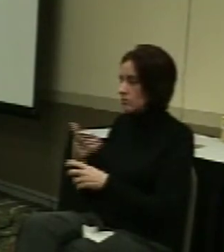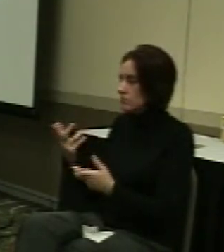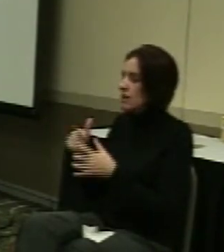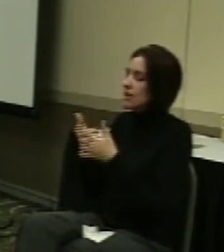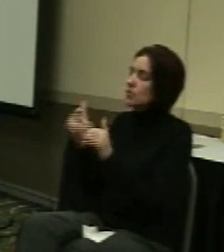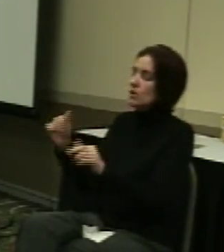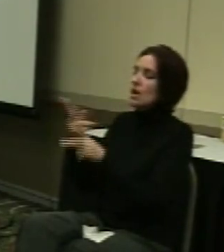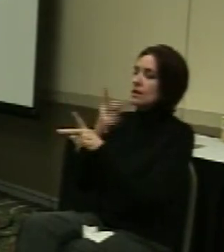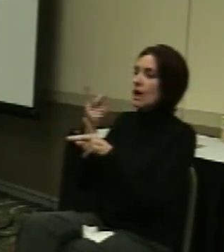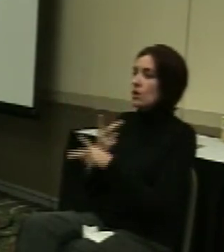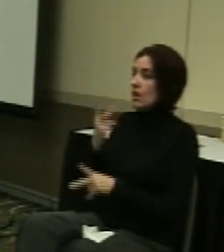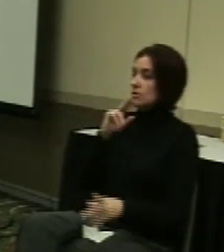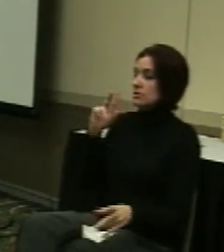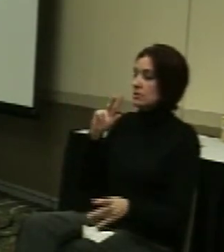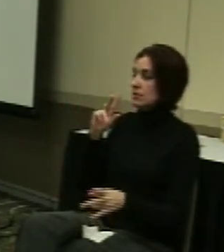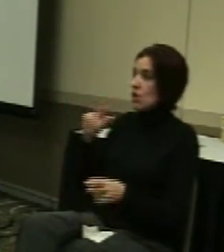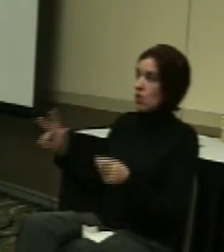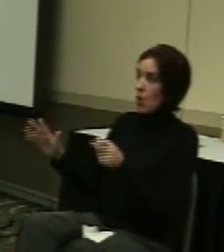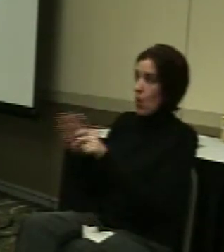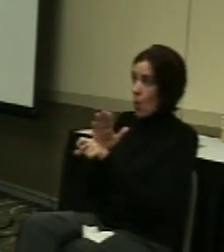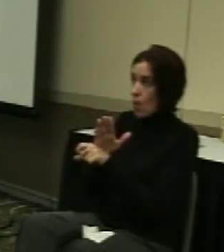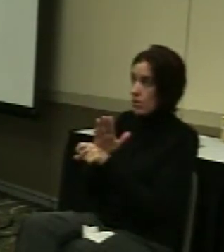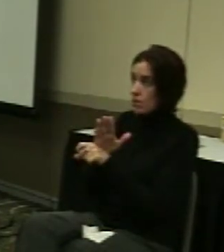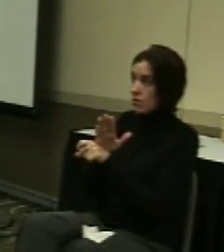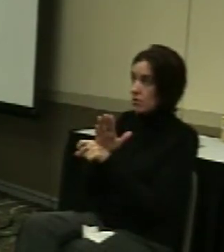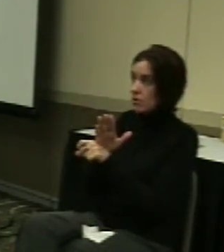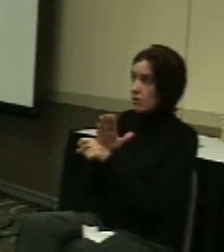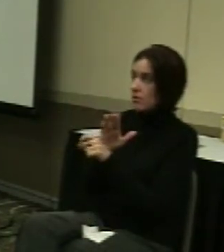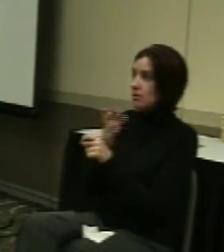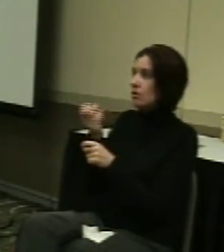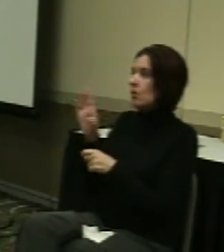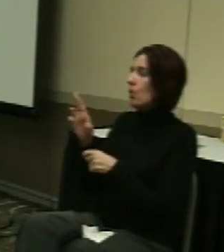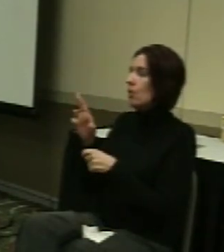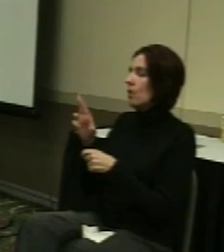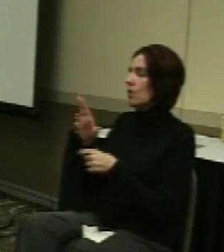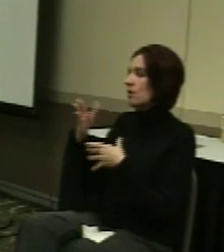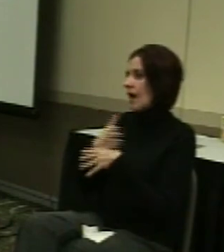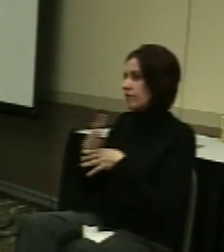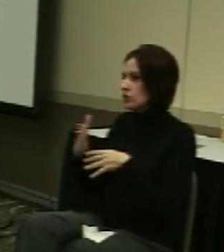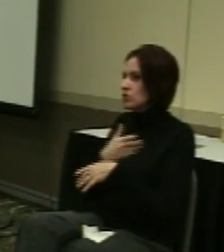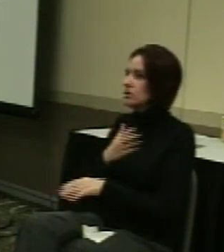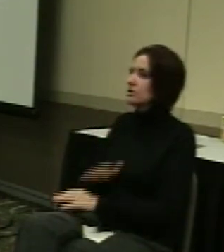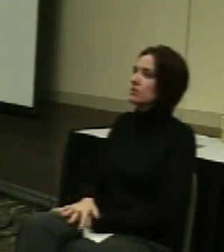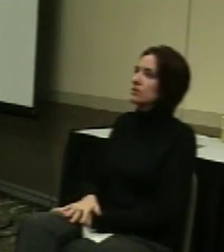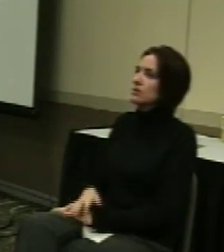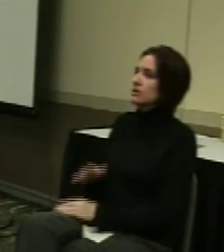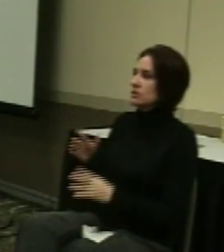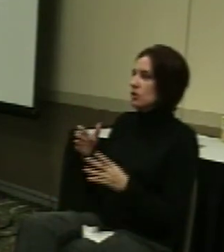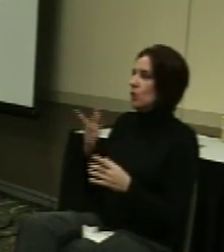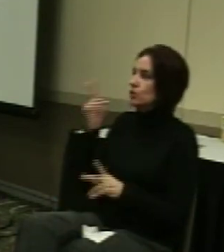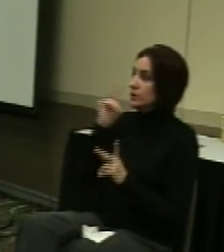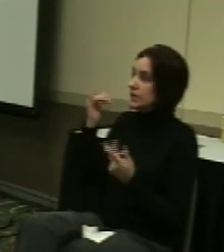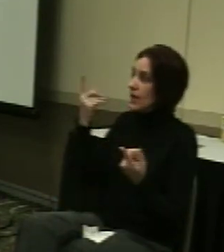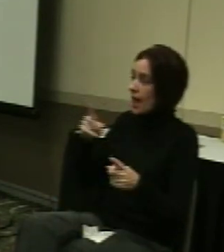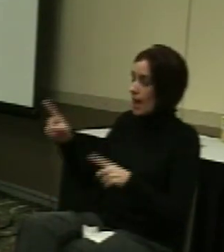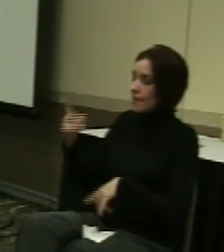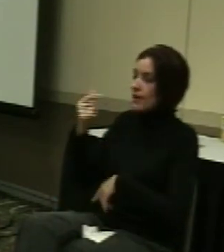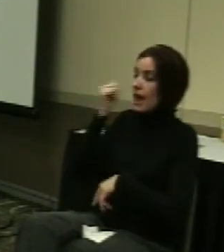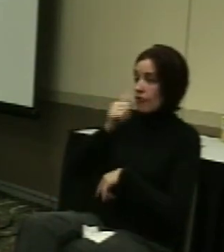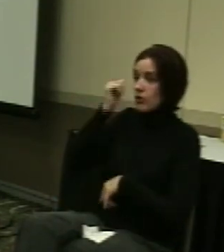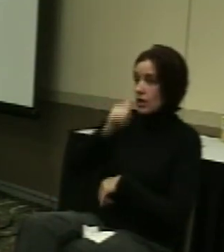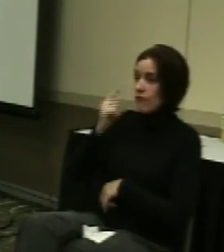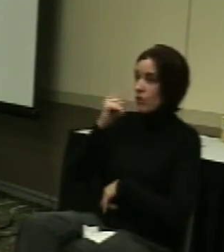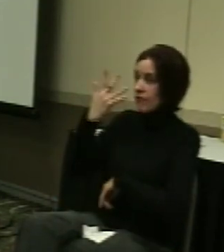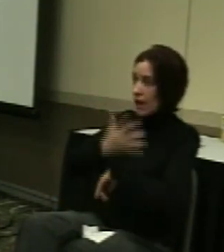calculate the whole length or the average length. You can get 5 days divided by 5 to see an average, or